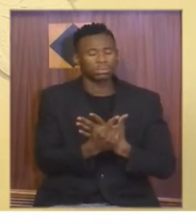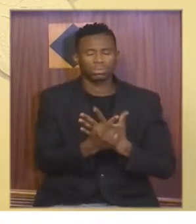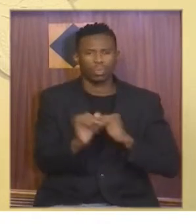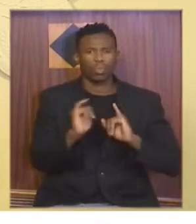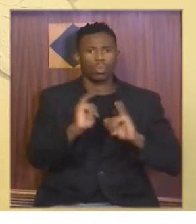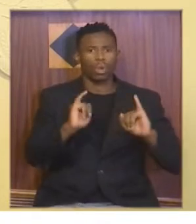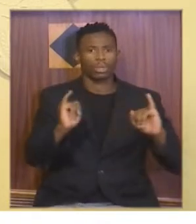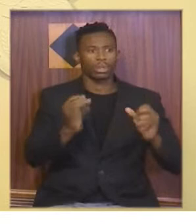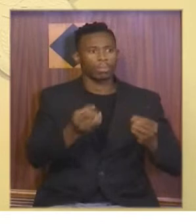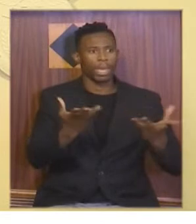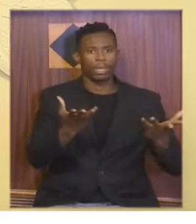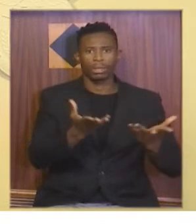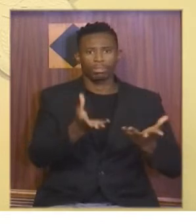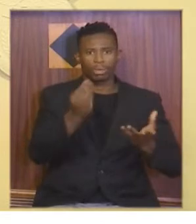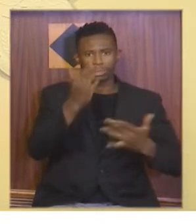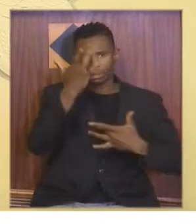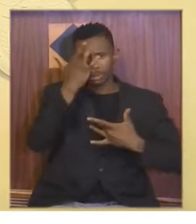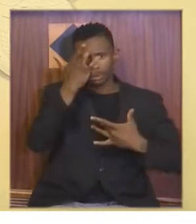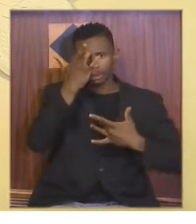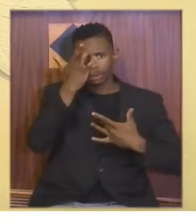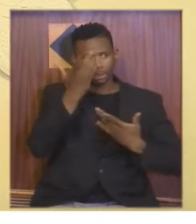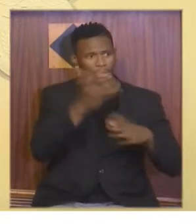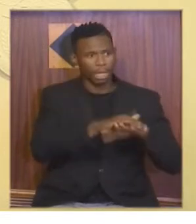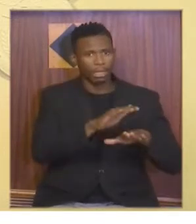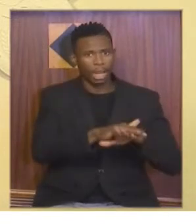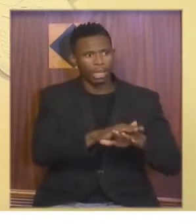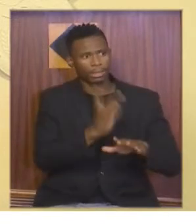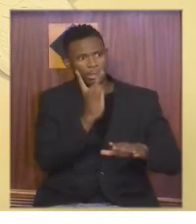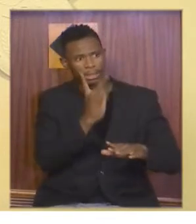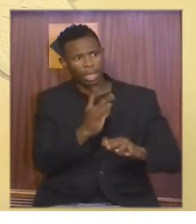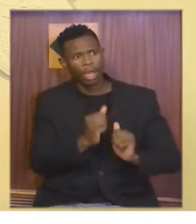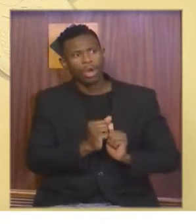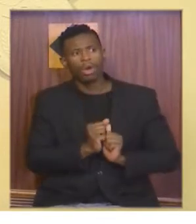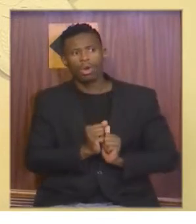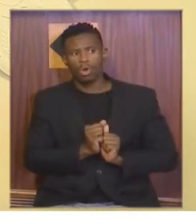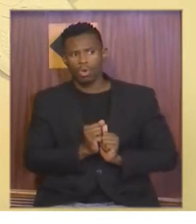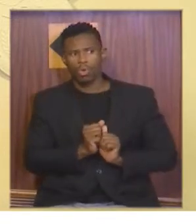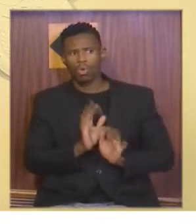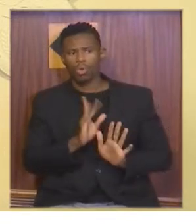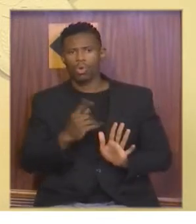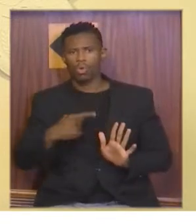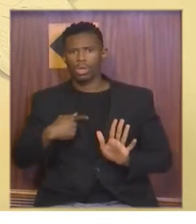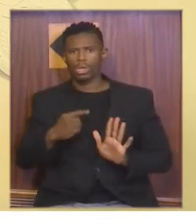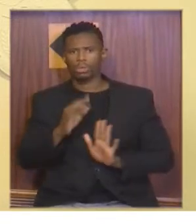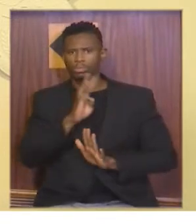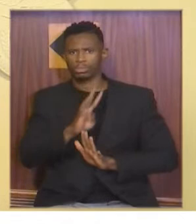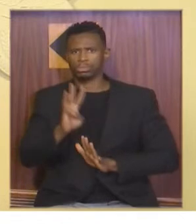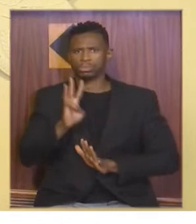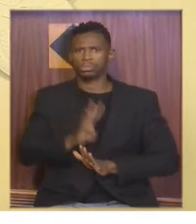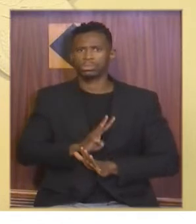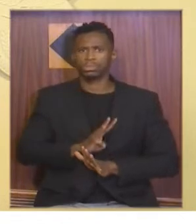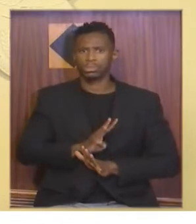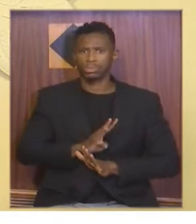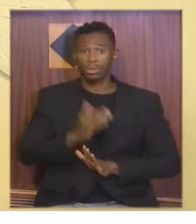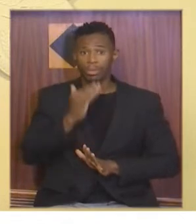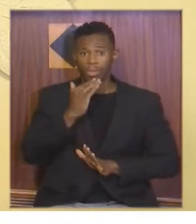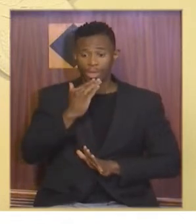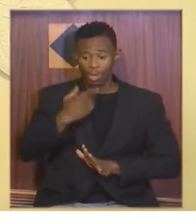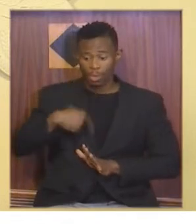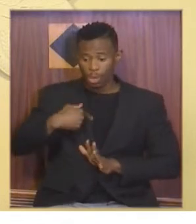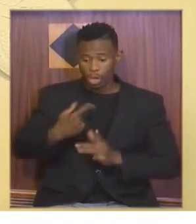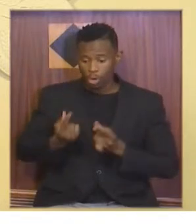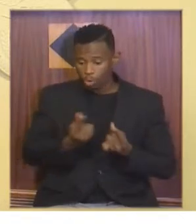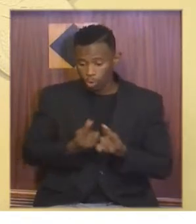We study these countries and what they are doing to better inform our own